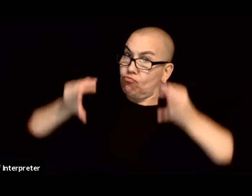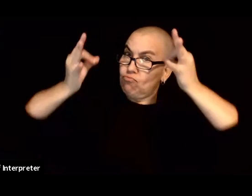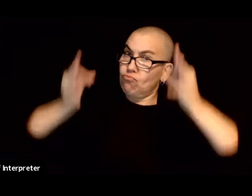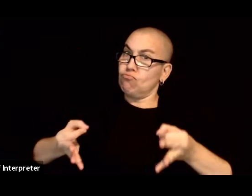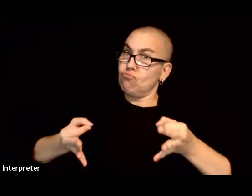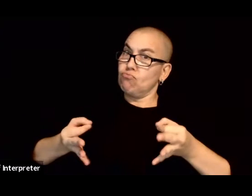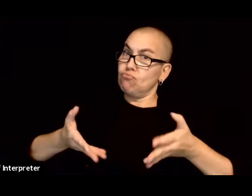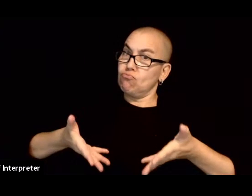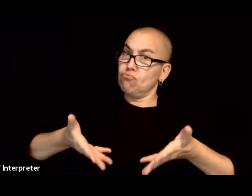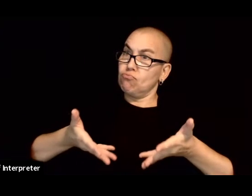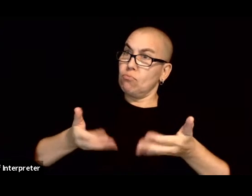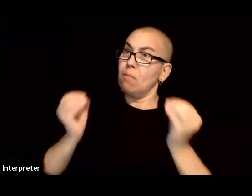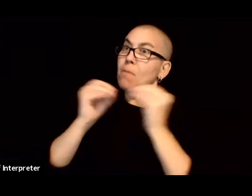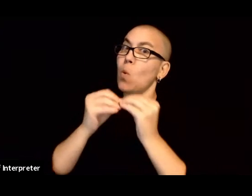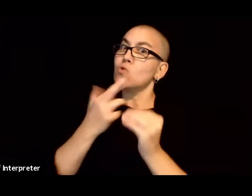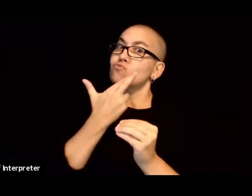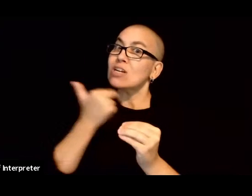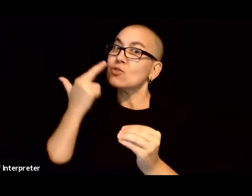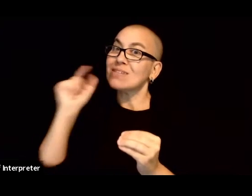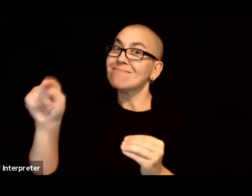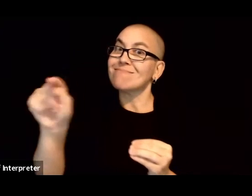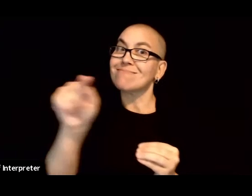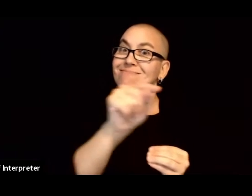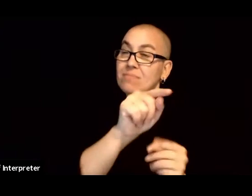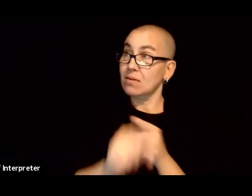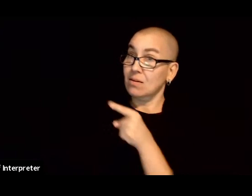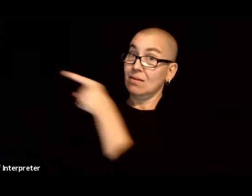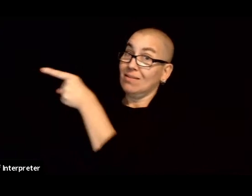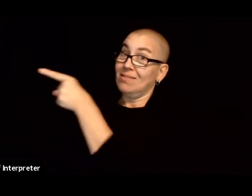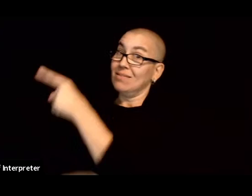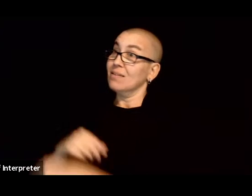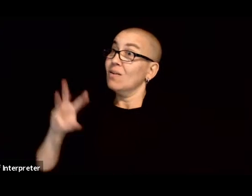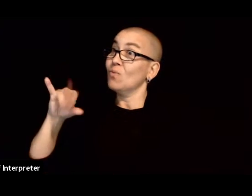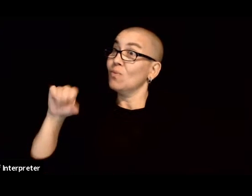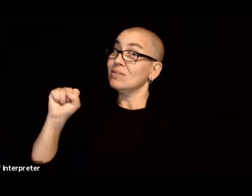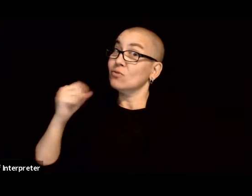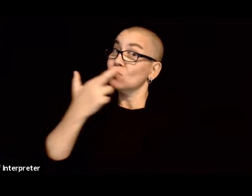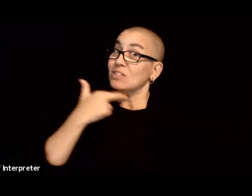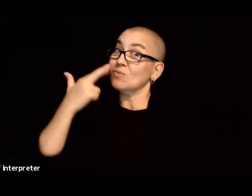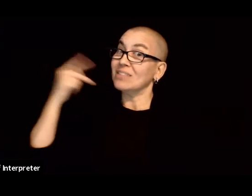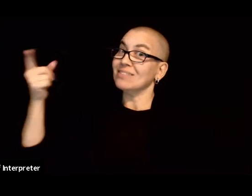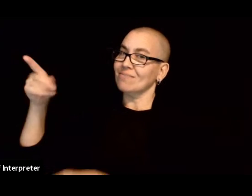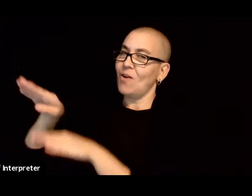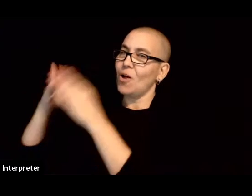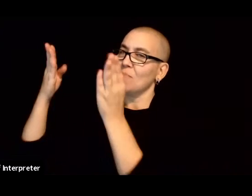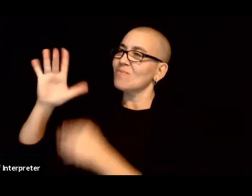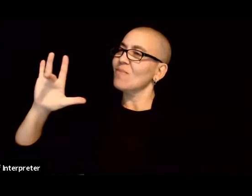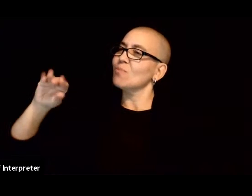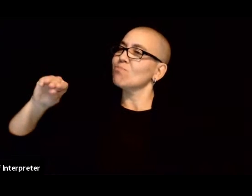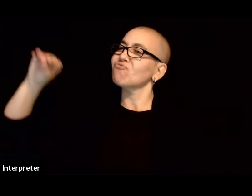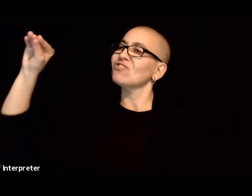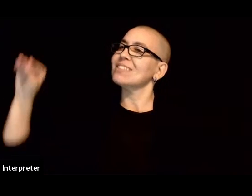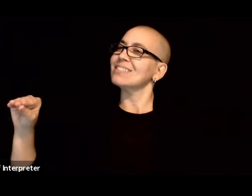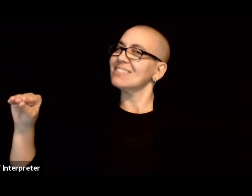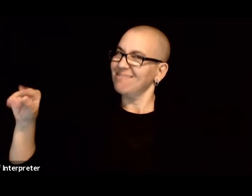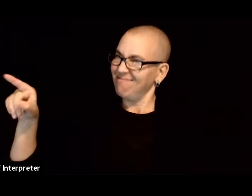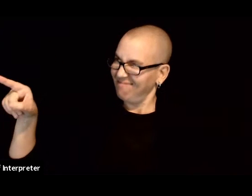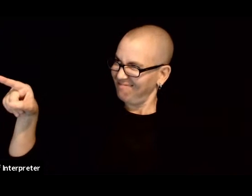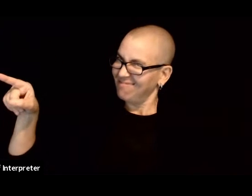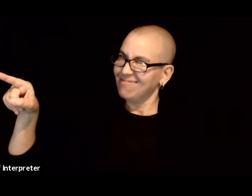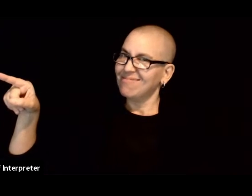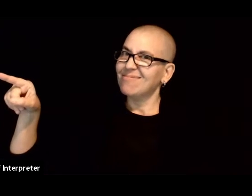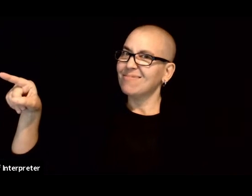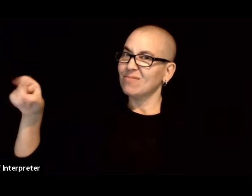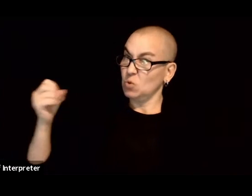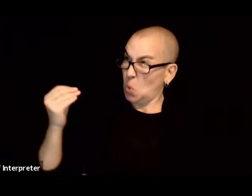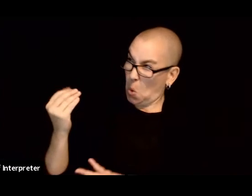to have restaurant capacity at 25%. Do you think if our cases continue to go up, could